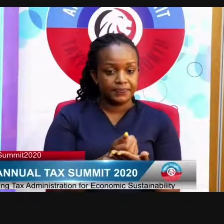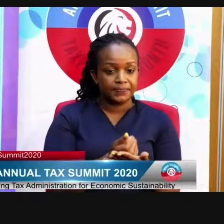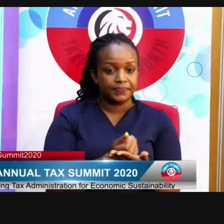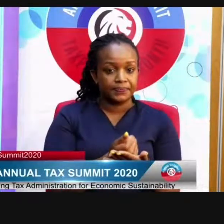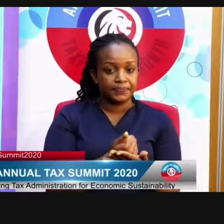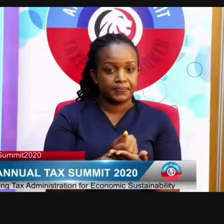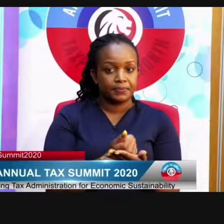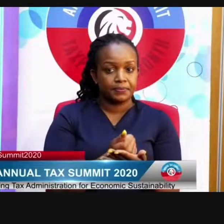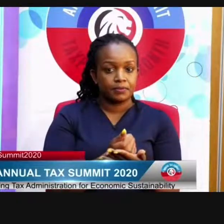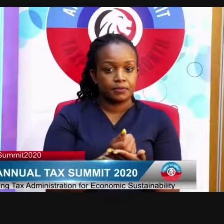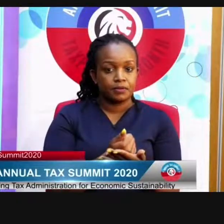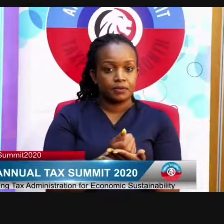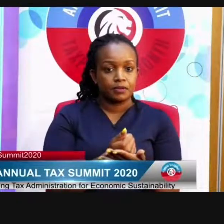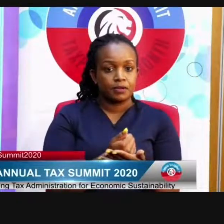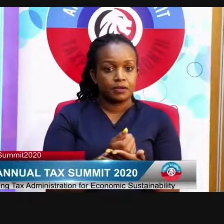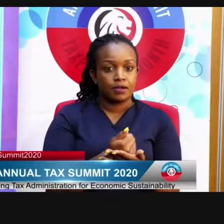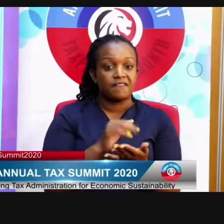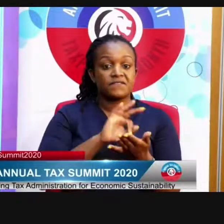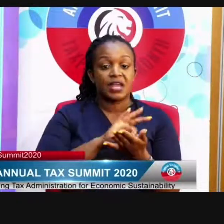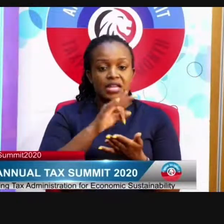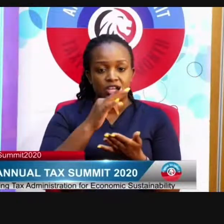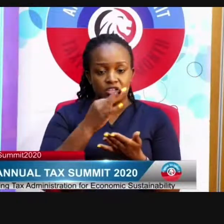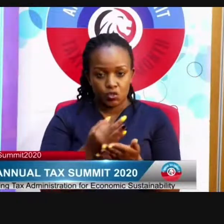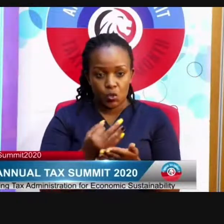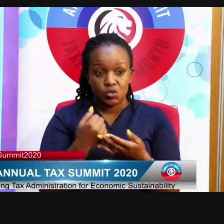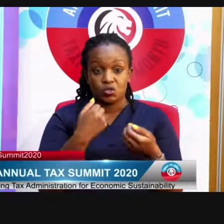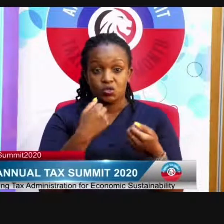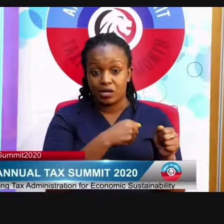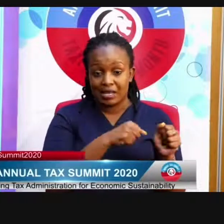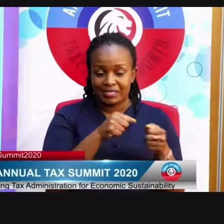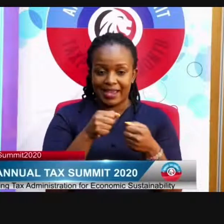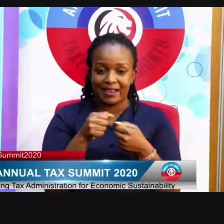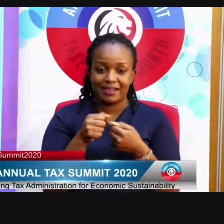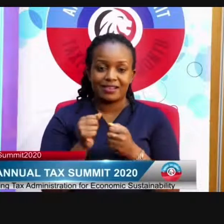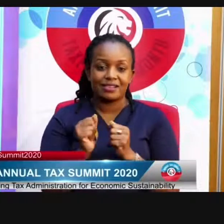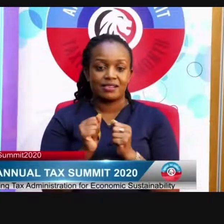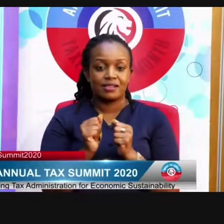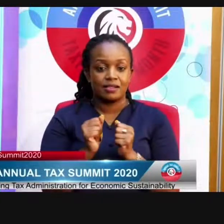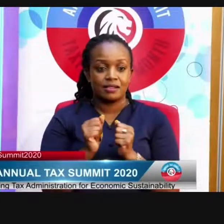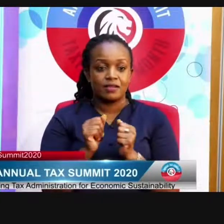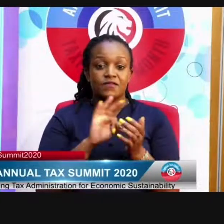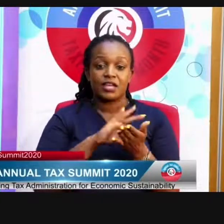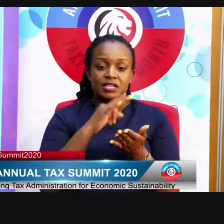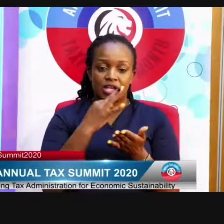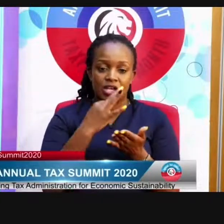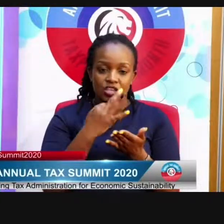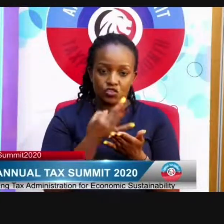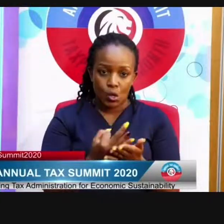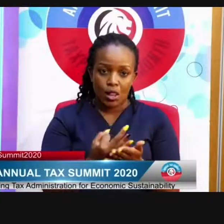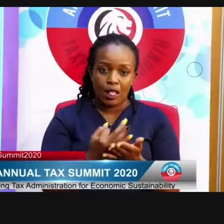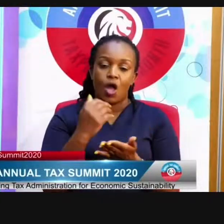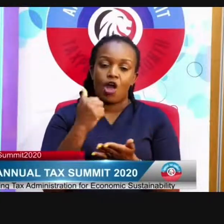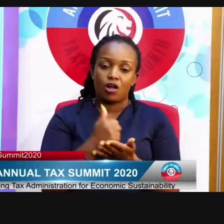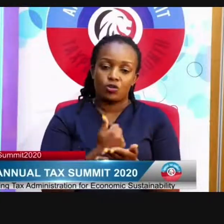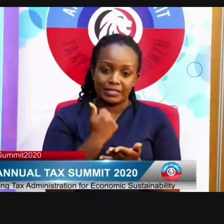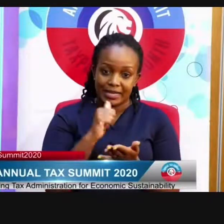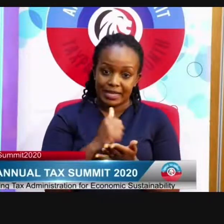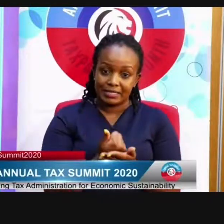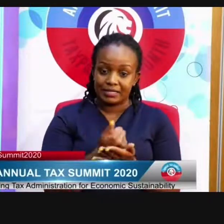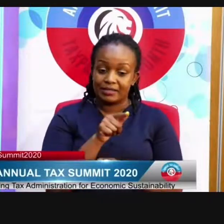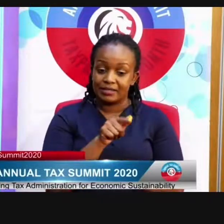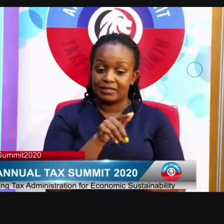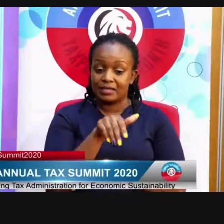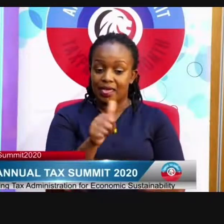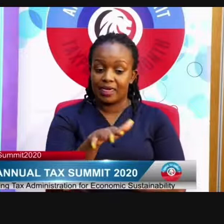financial structuring, forensic auditors. So that's another growth area in terms of the skills that we're looking to